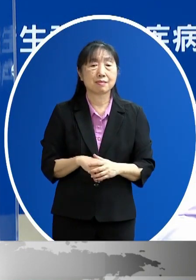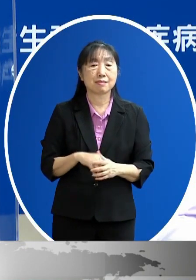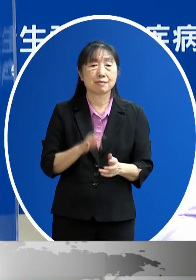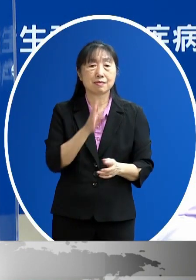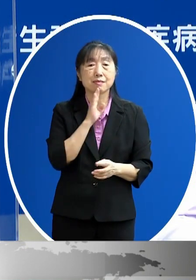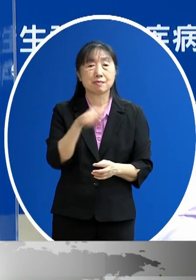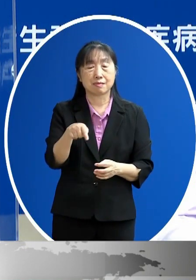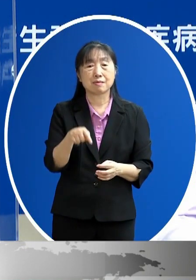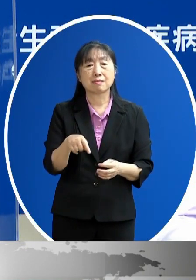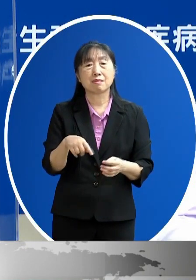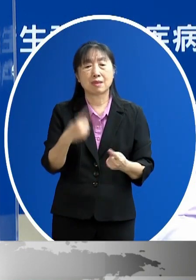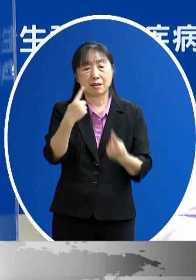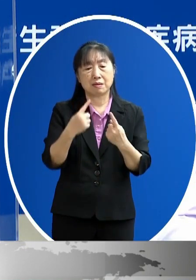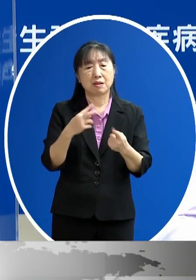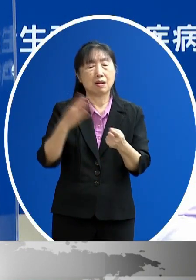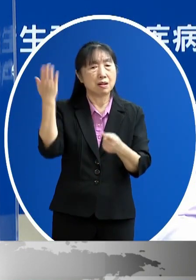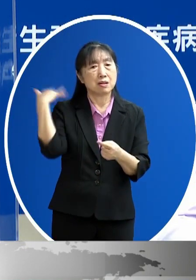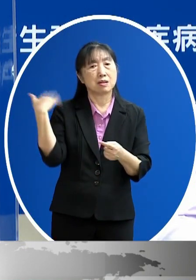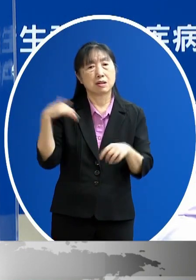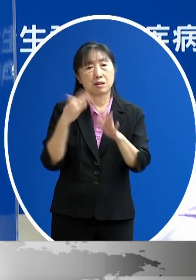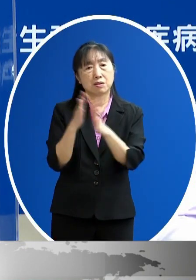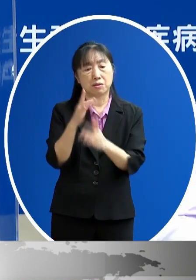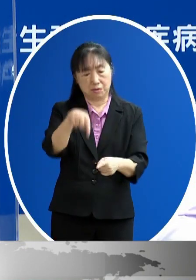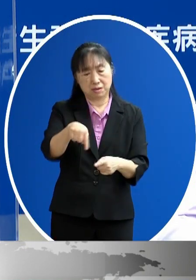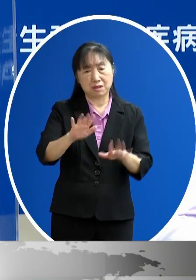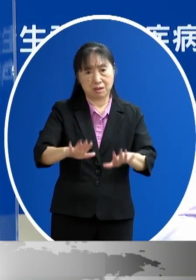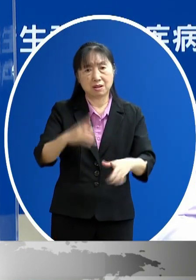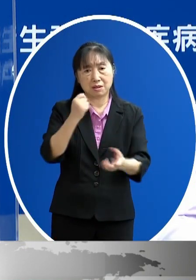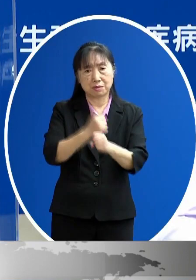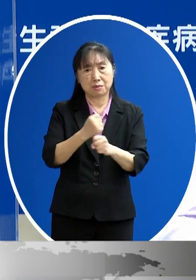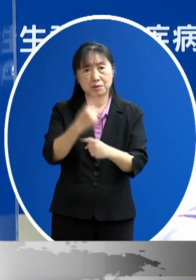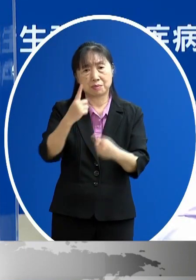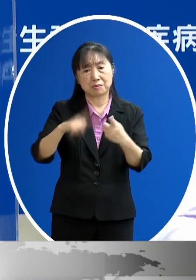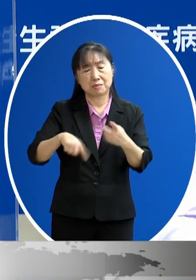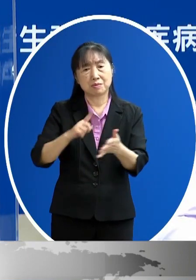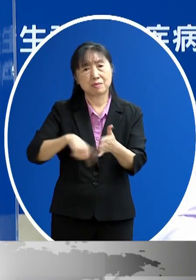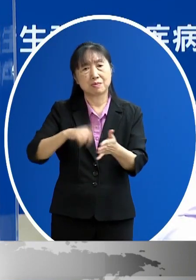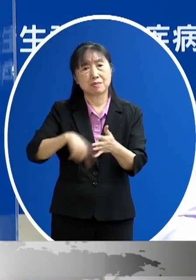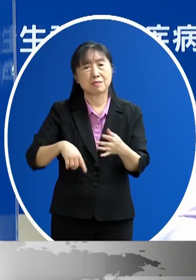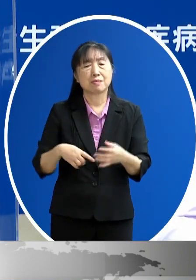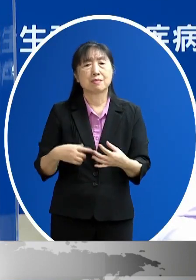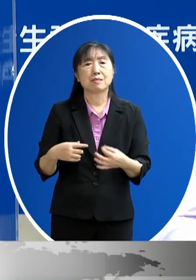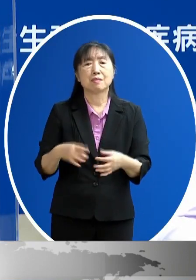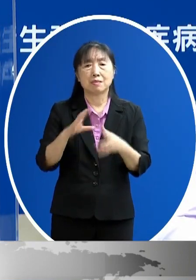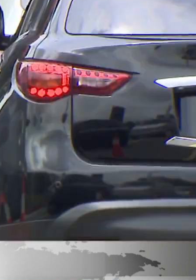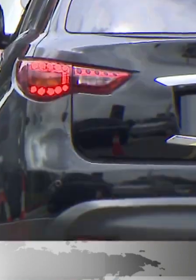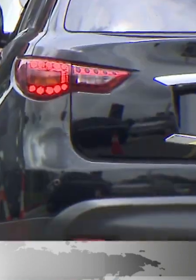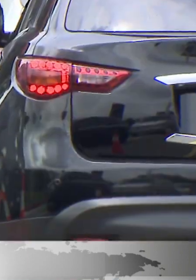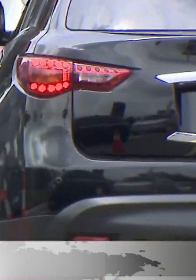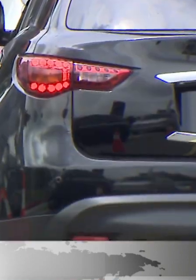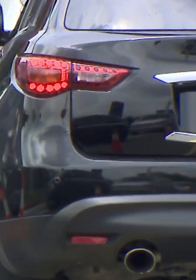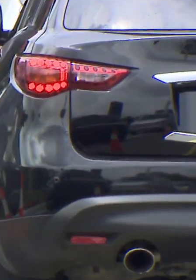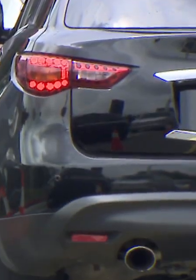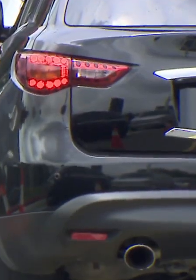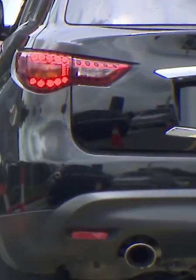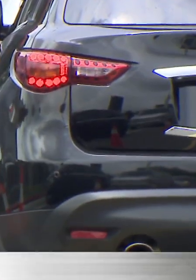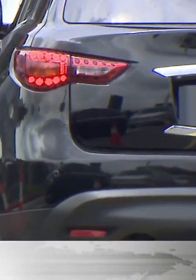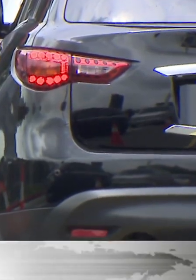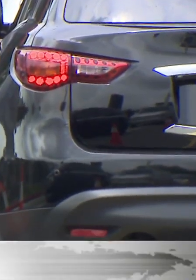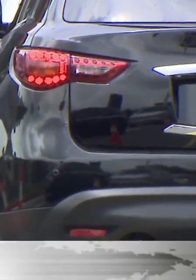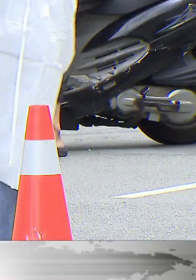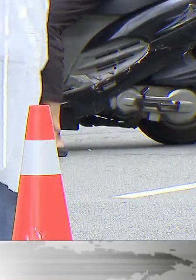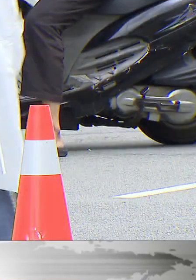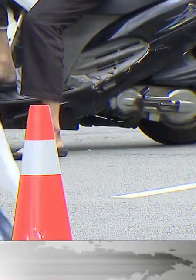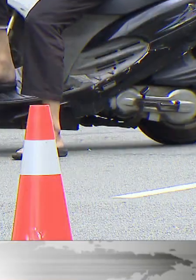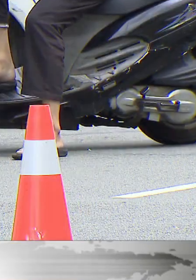isn't enough manpower now, then there wouldn't have been enough in the old system. It's a simpler process. It still remains to be seen